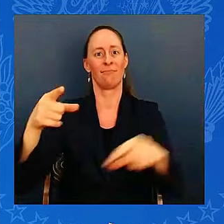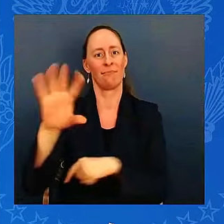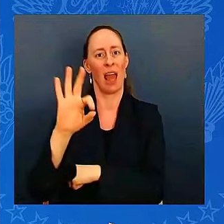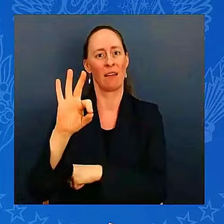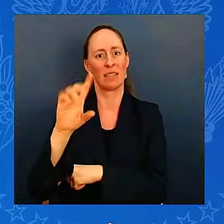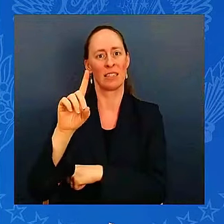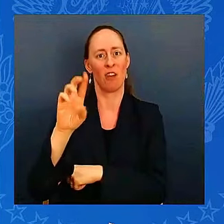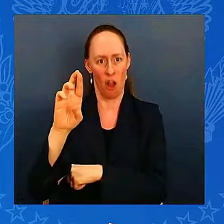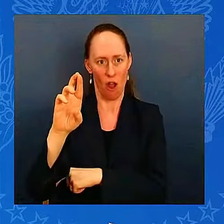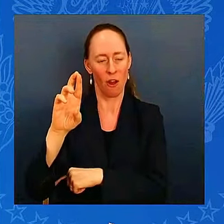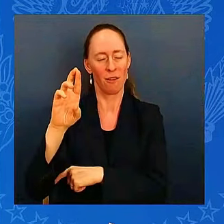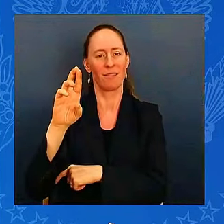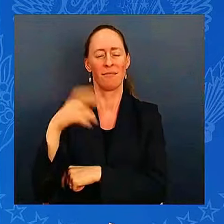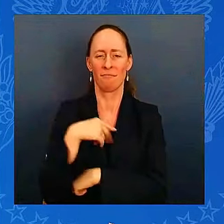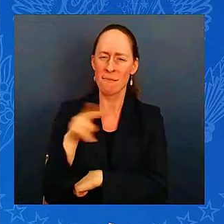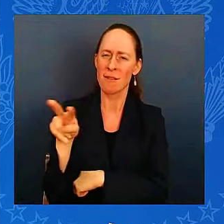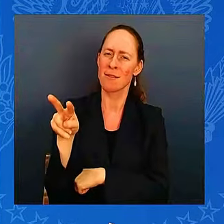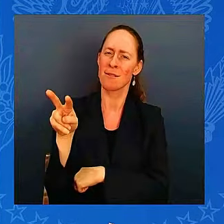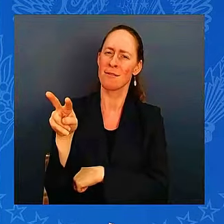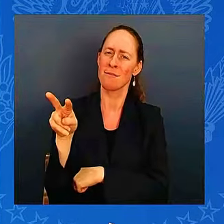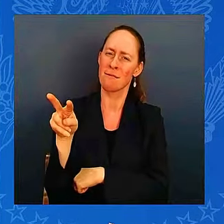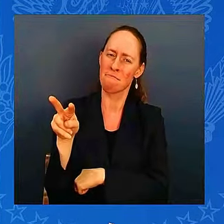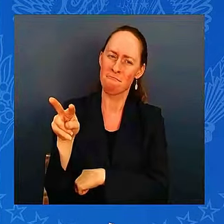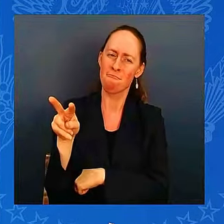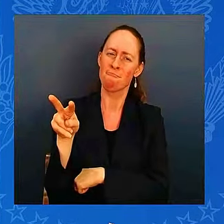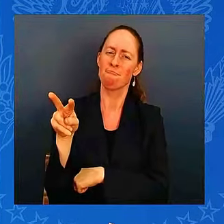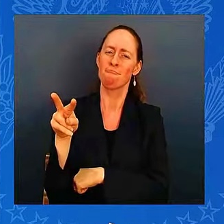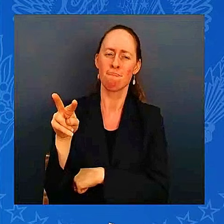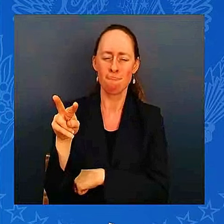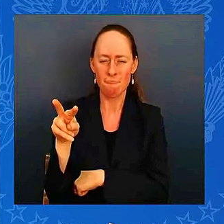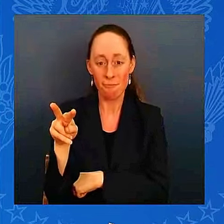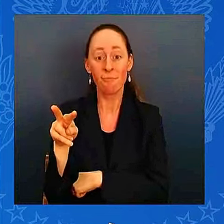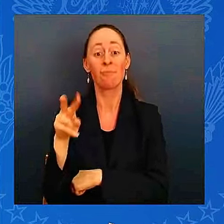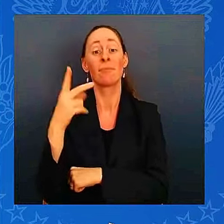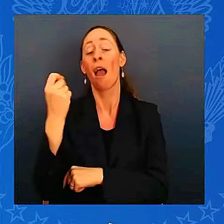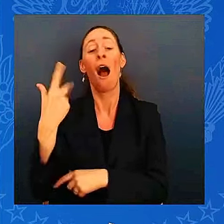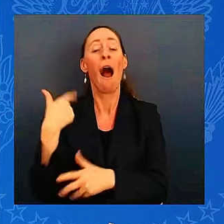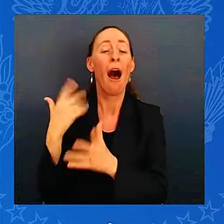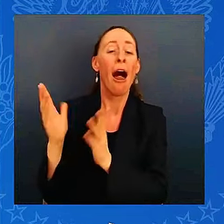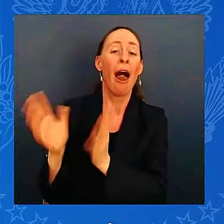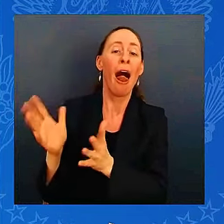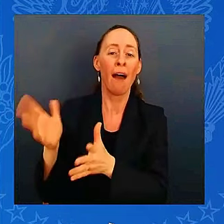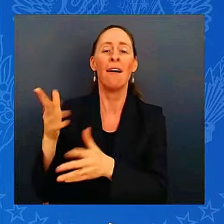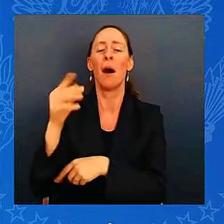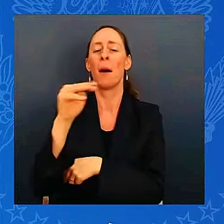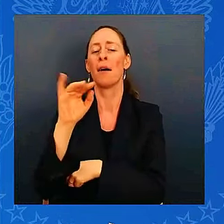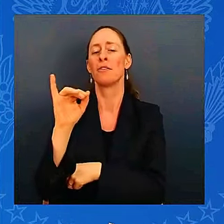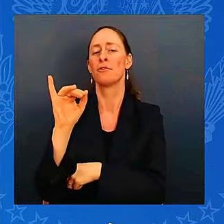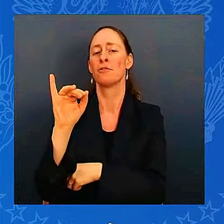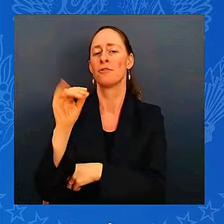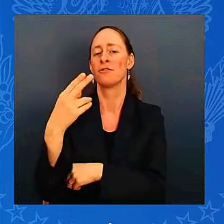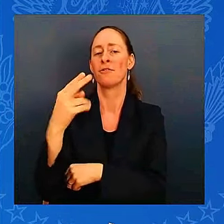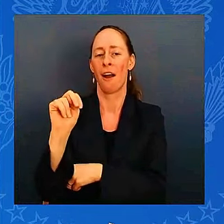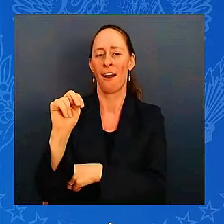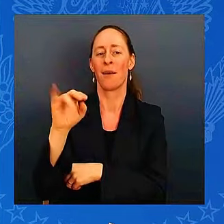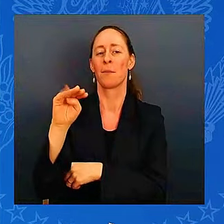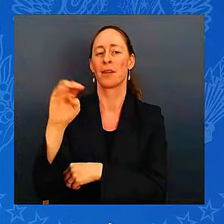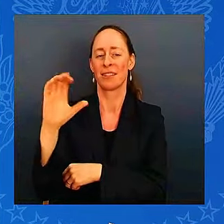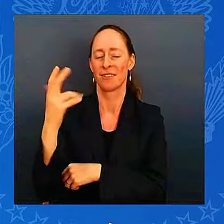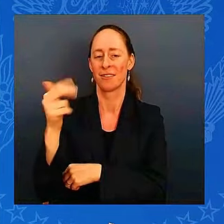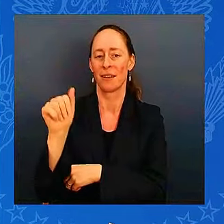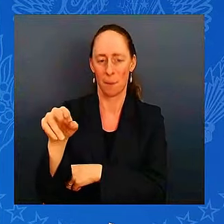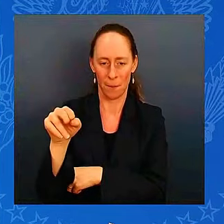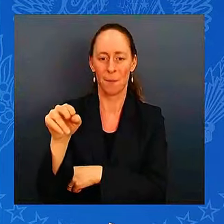And John Meacham was on the phone, on the speaker. And I said, why Franklin Roosevelt? I admire him, but why Franklin Roosevelt? Well, no one's